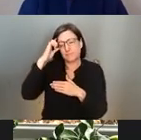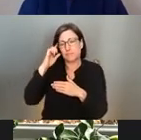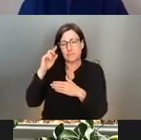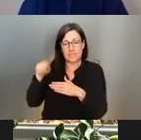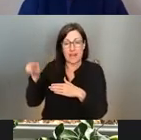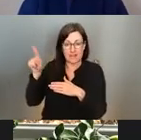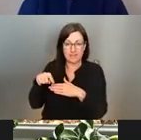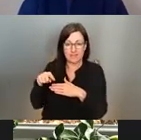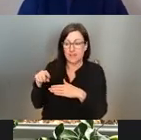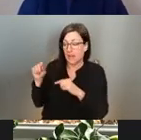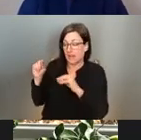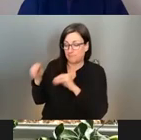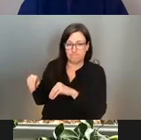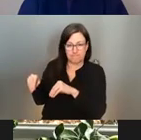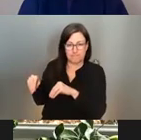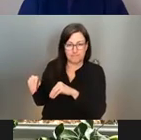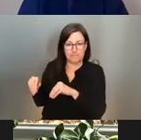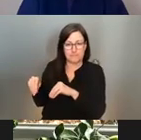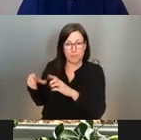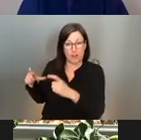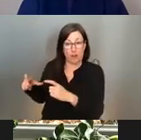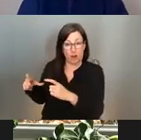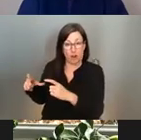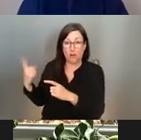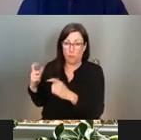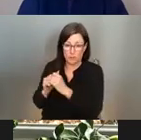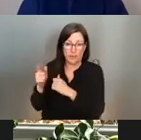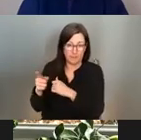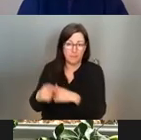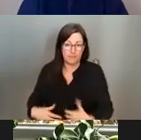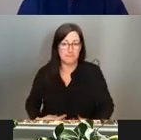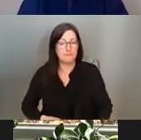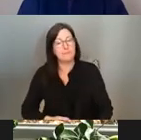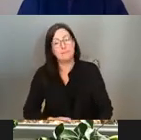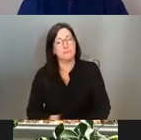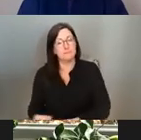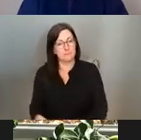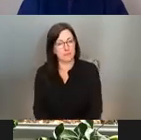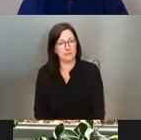particular card, and it's always with him. Next slide, please.